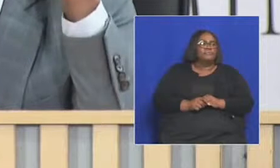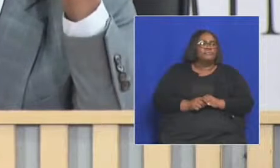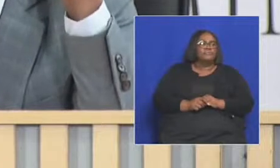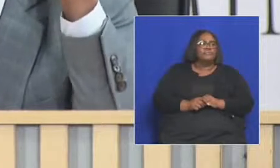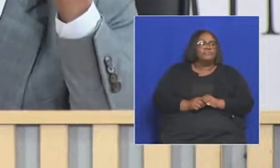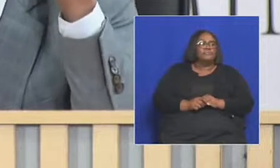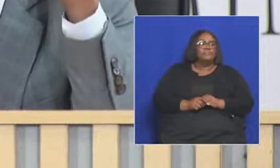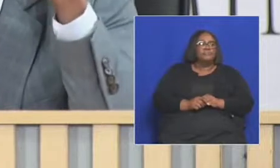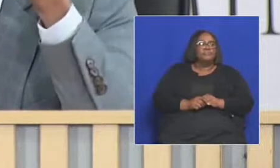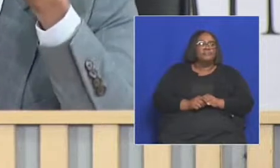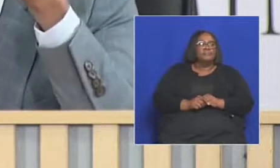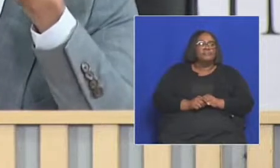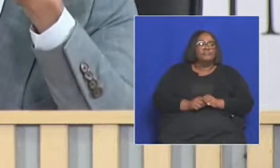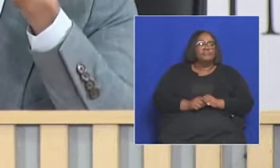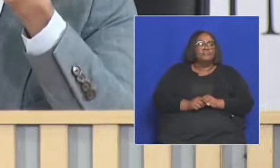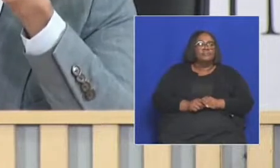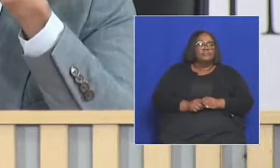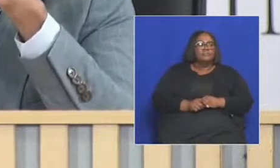Never